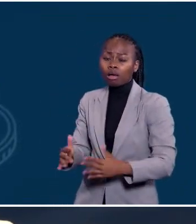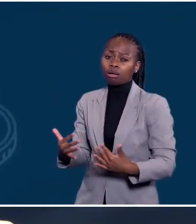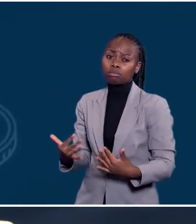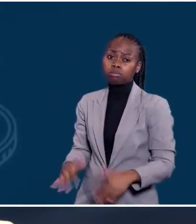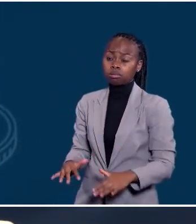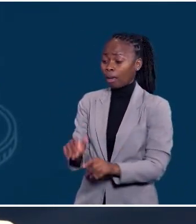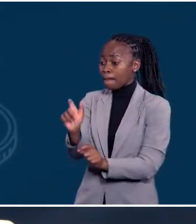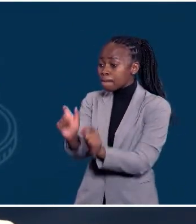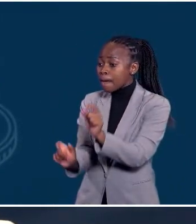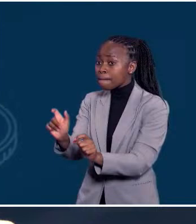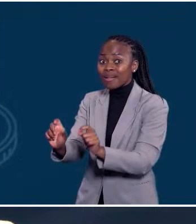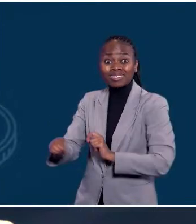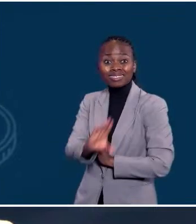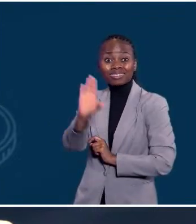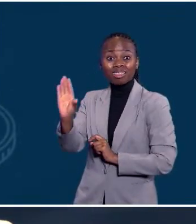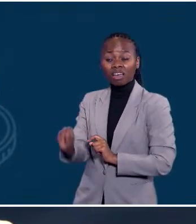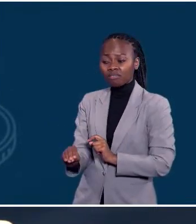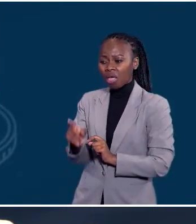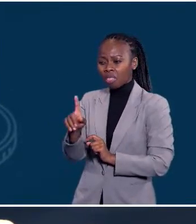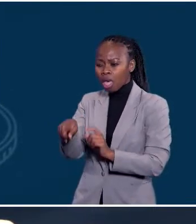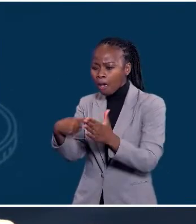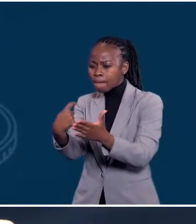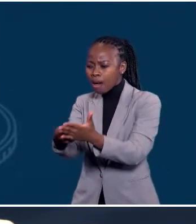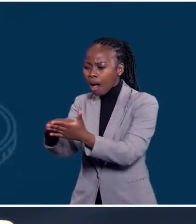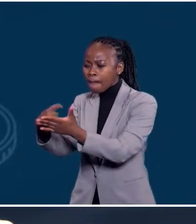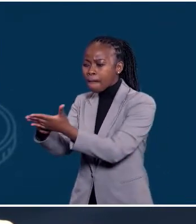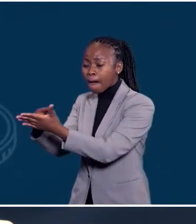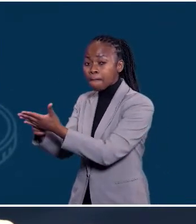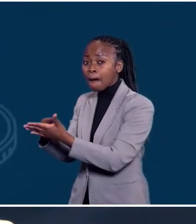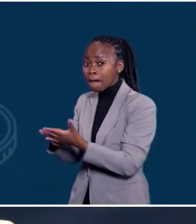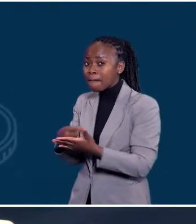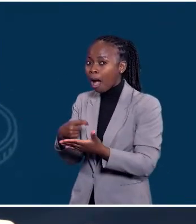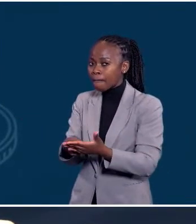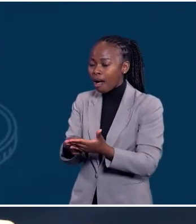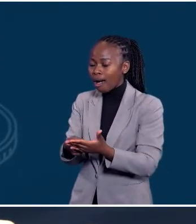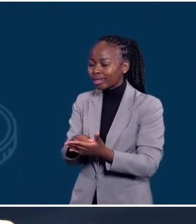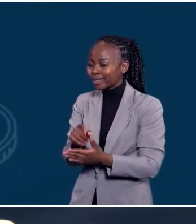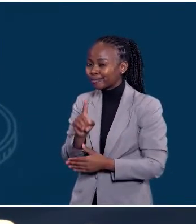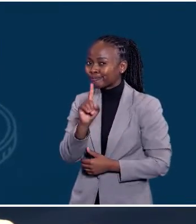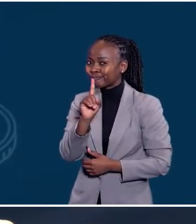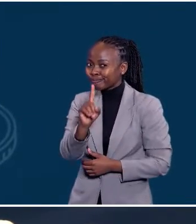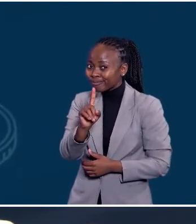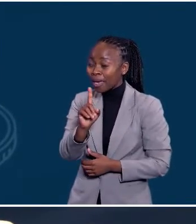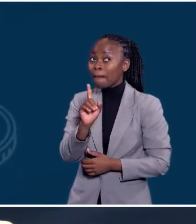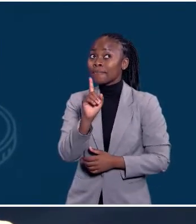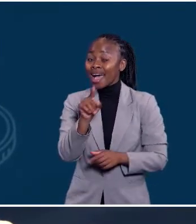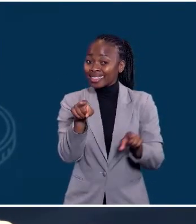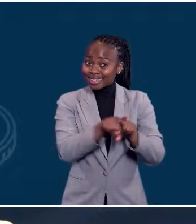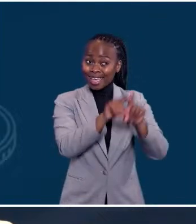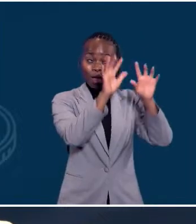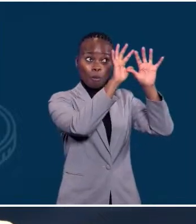indeed consumers the world over, hate inflation.